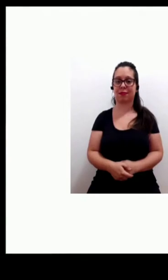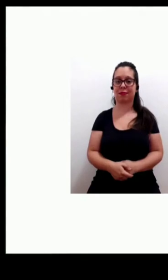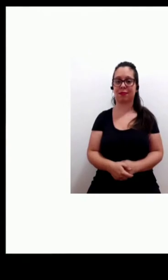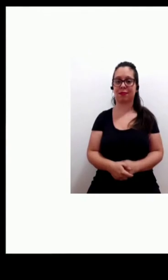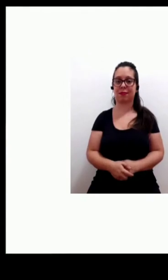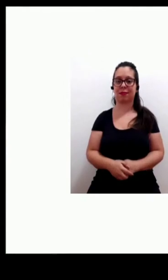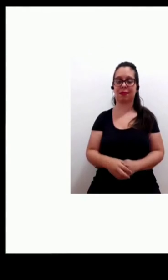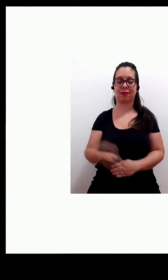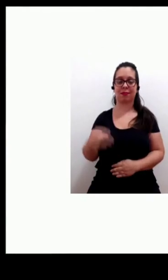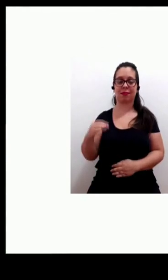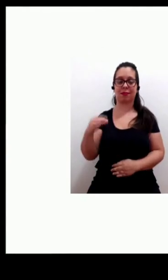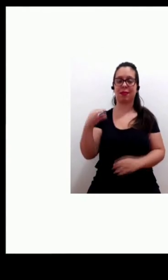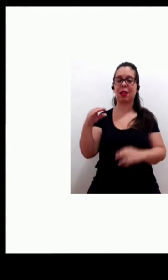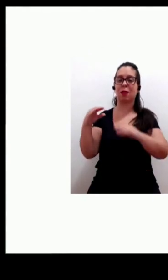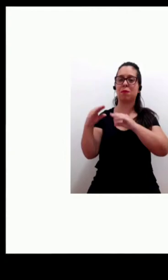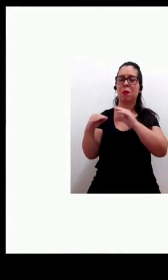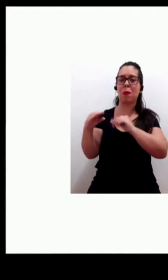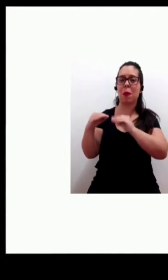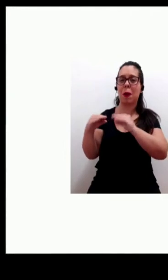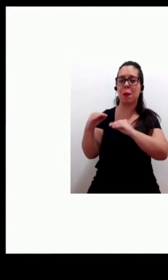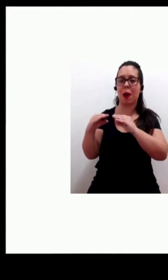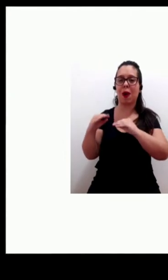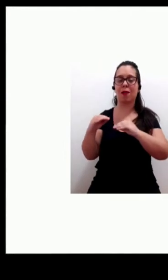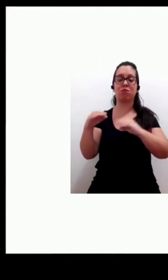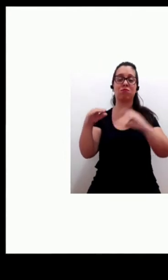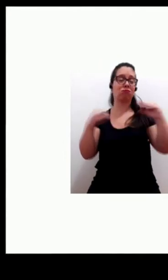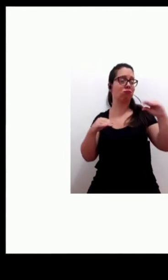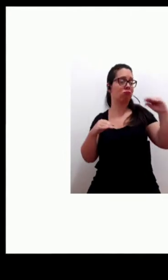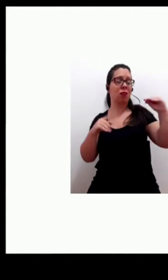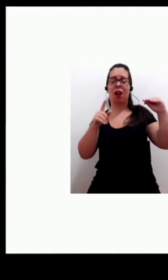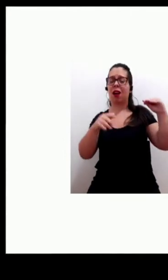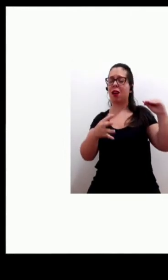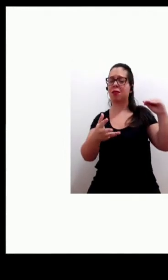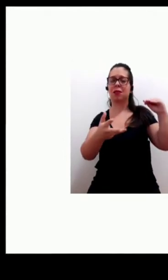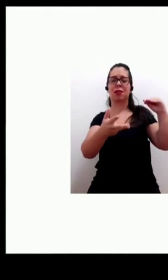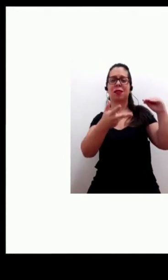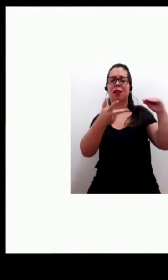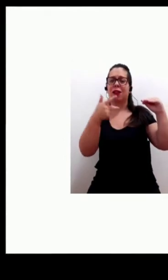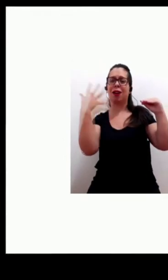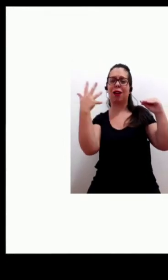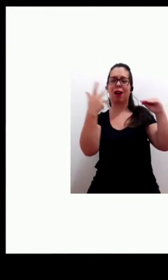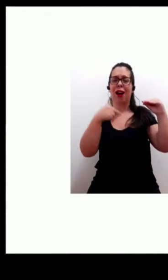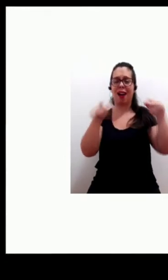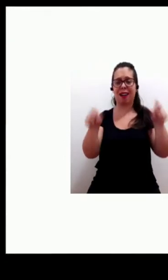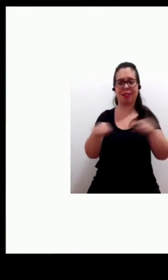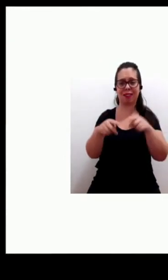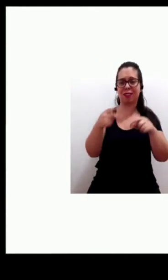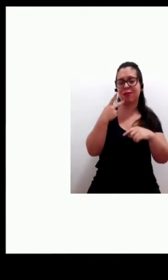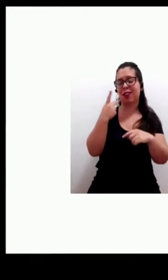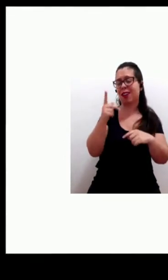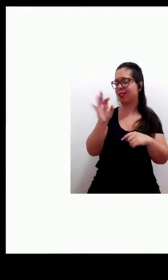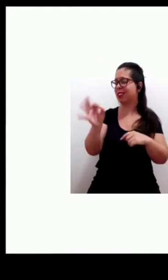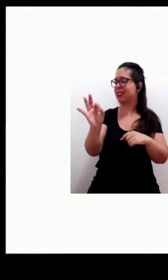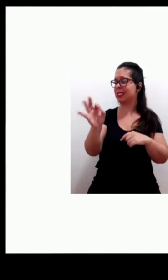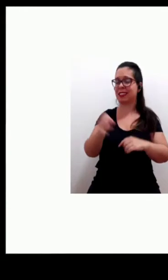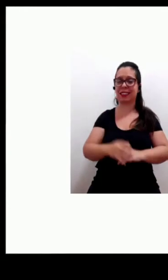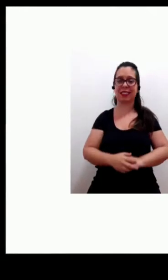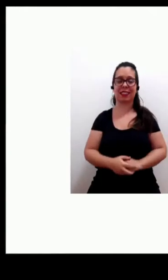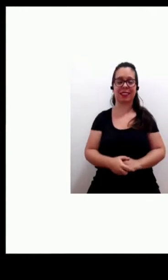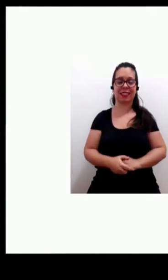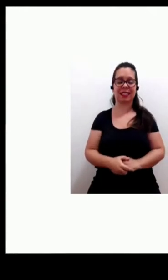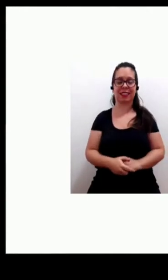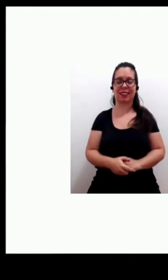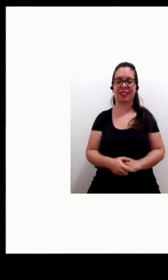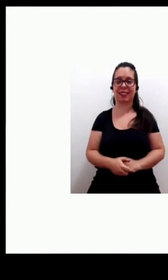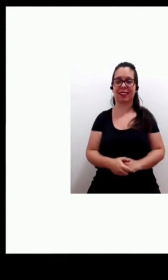It's wonderful. It's marvelous. So all the songs say anyway. I think it is, yes. Love's great. Well, the definition of love when we